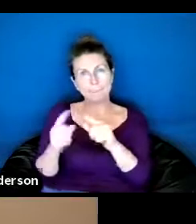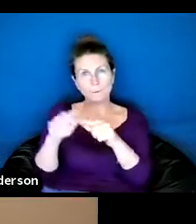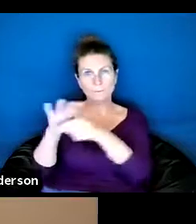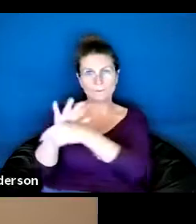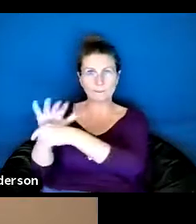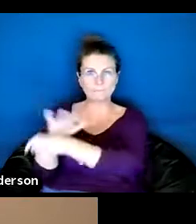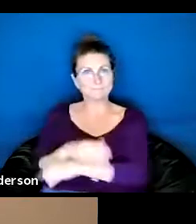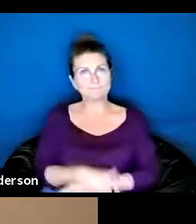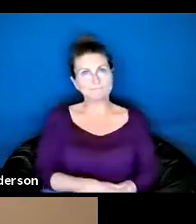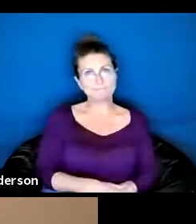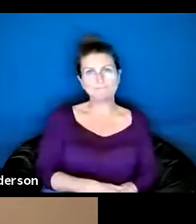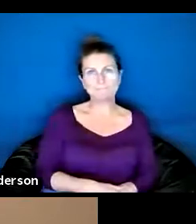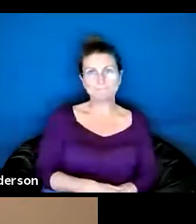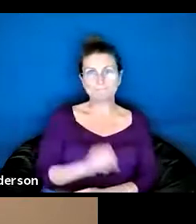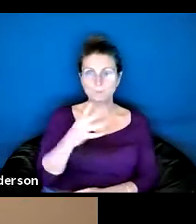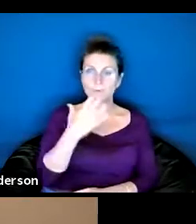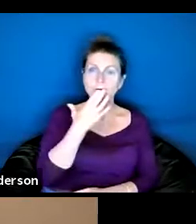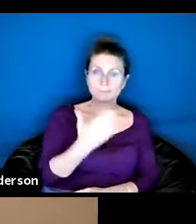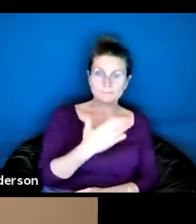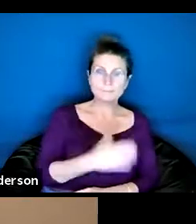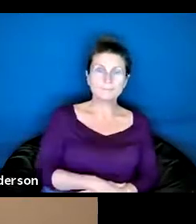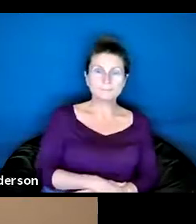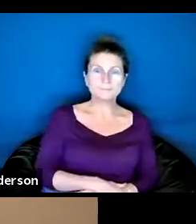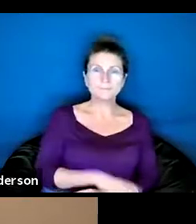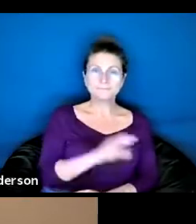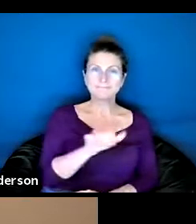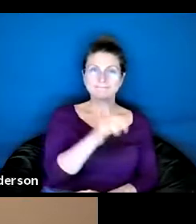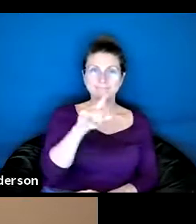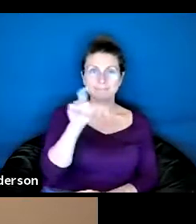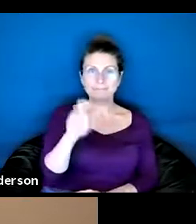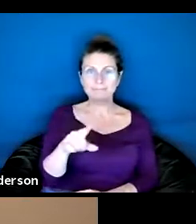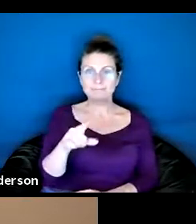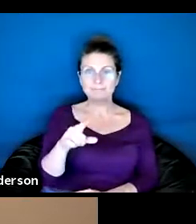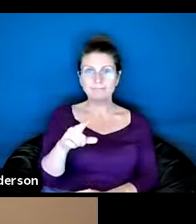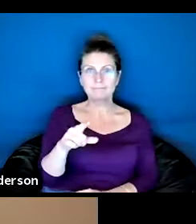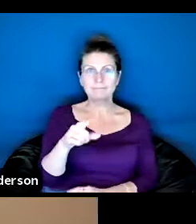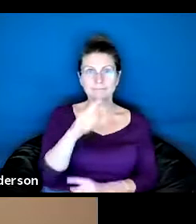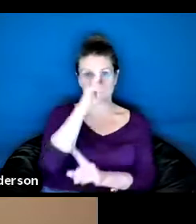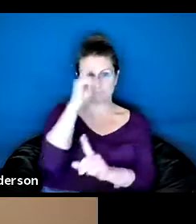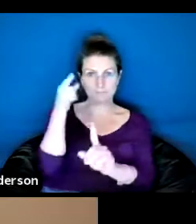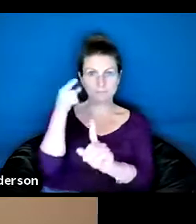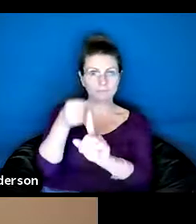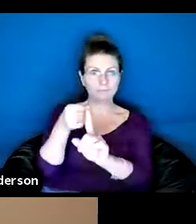Thank you. We have another question that was aimed specifically for